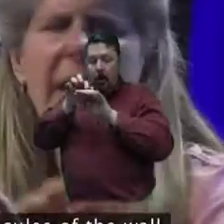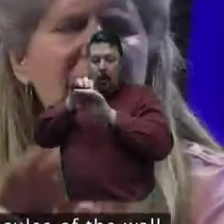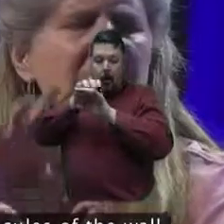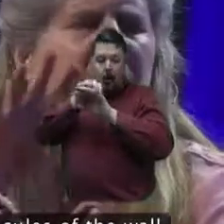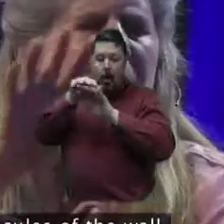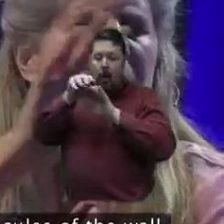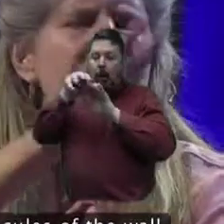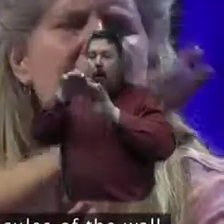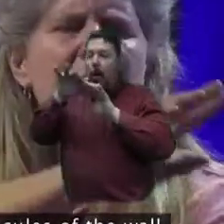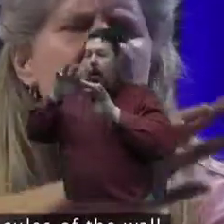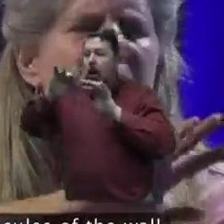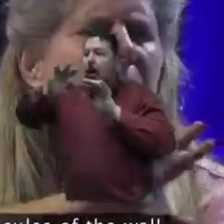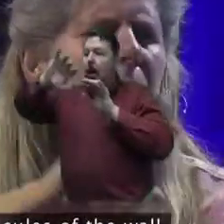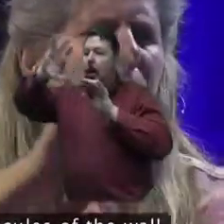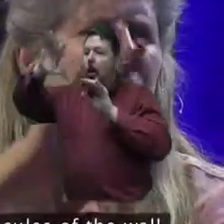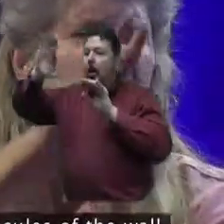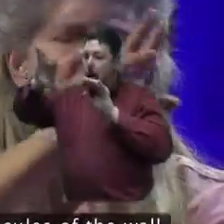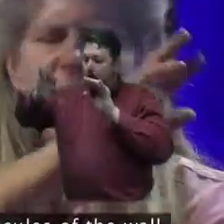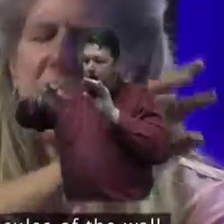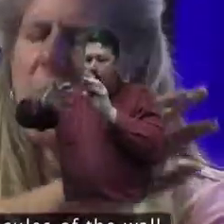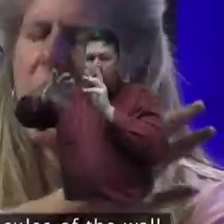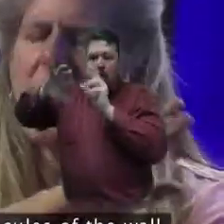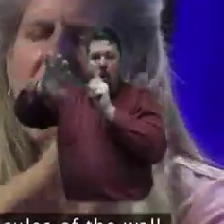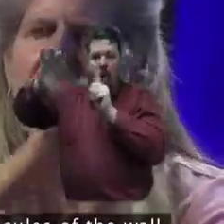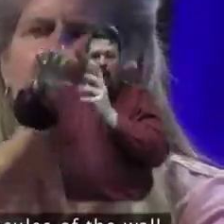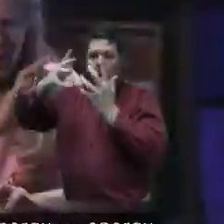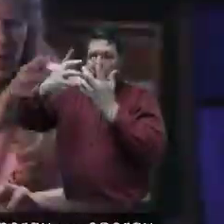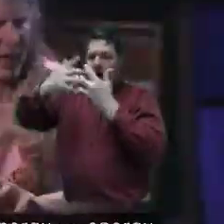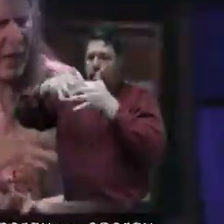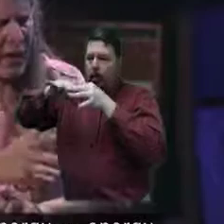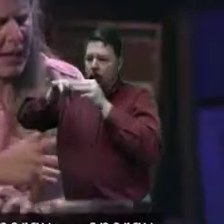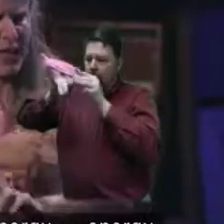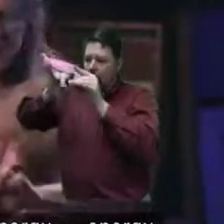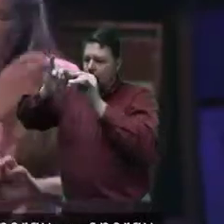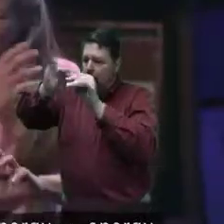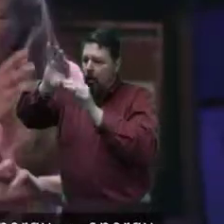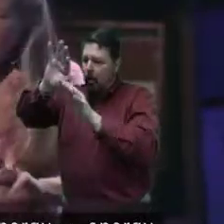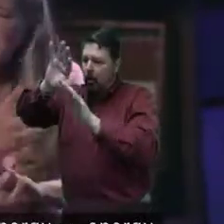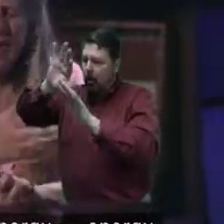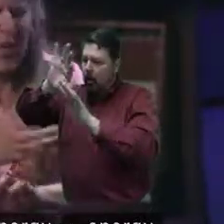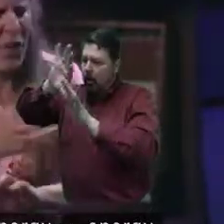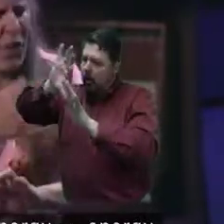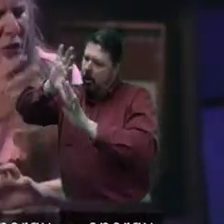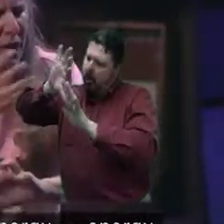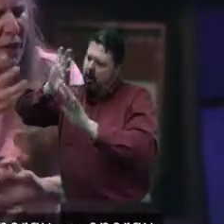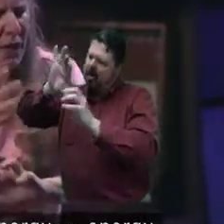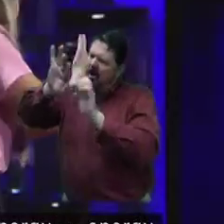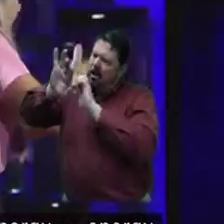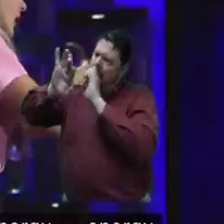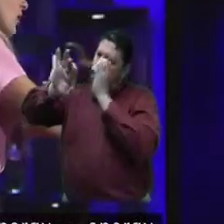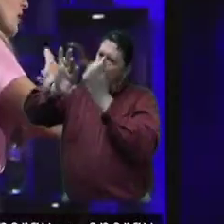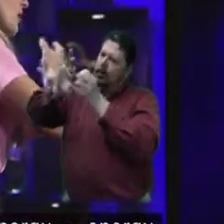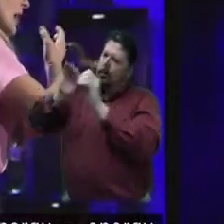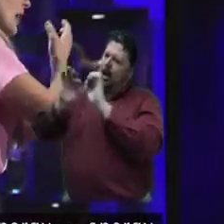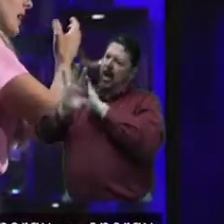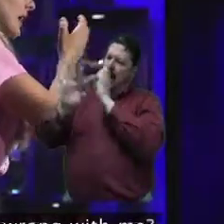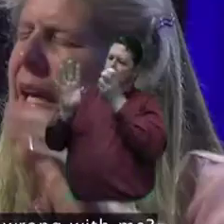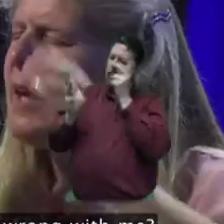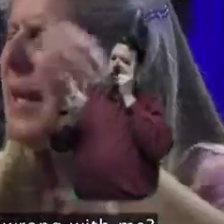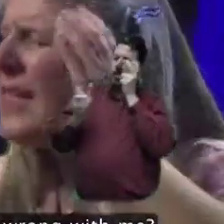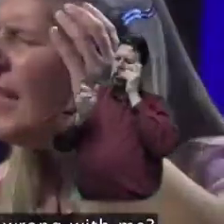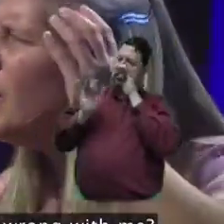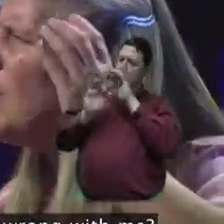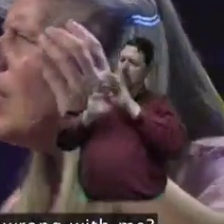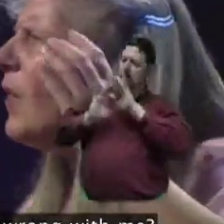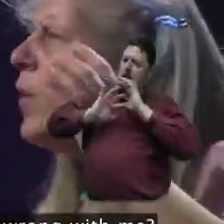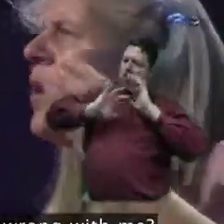arm blended with the atoms and molecules of the wall. And all I could detect was this energy. And